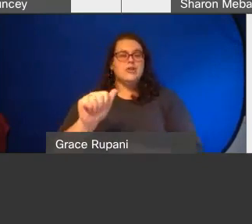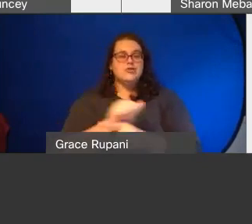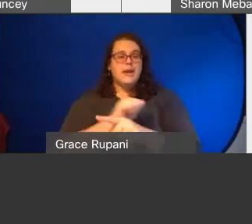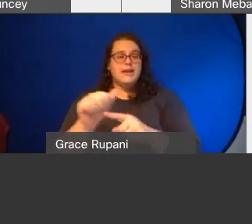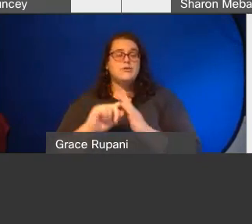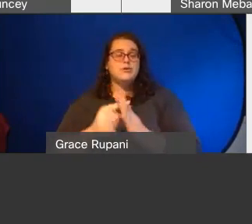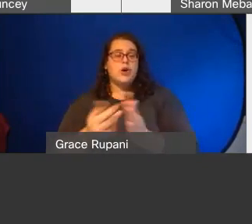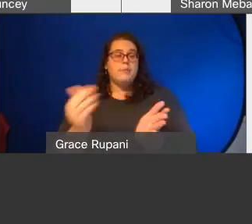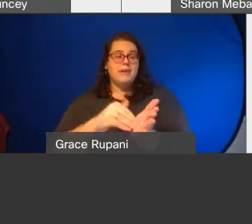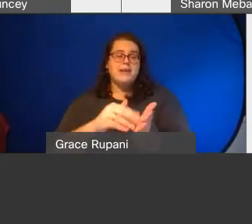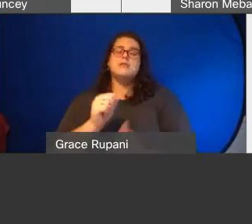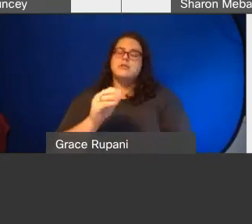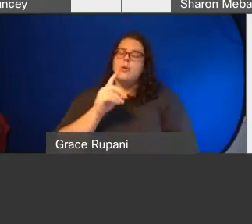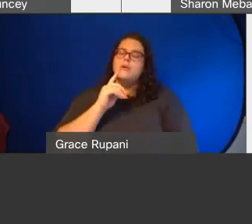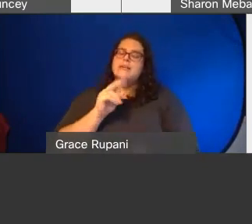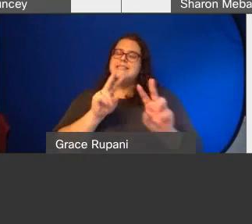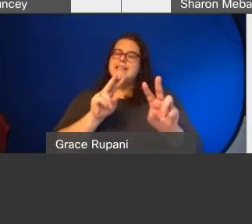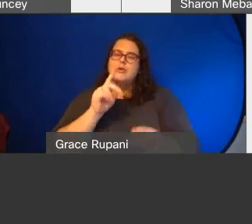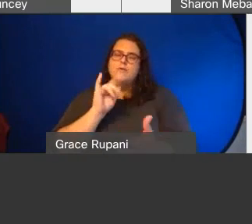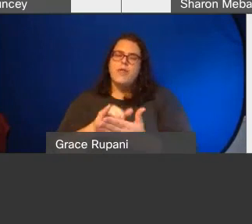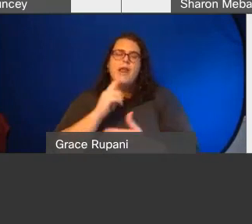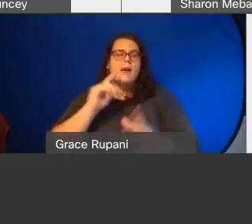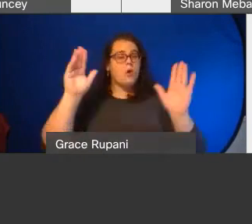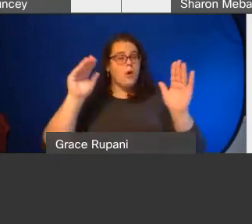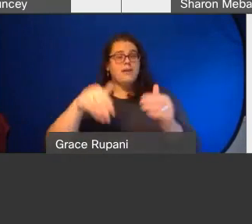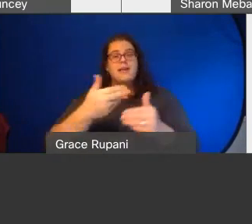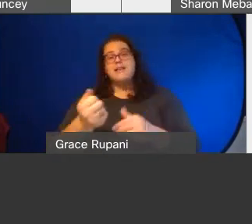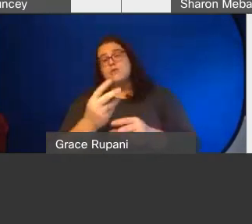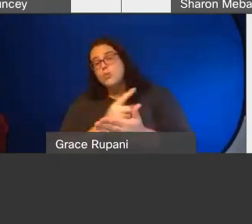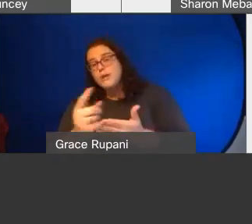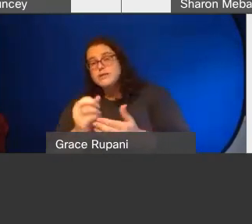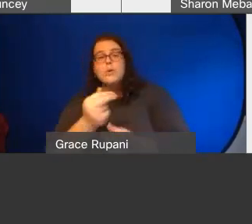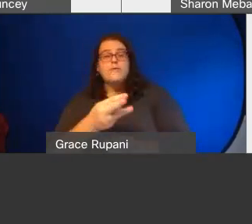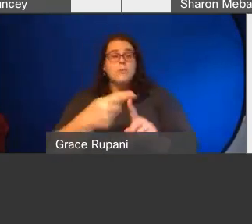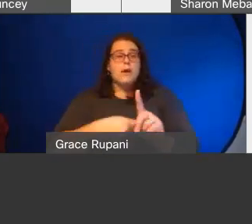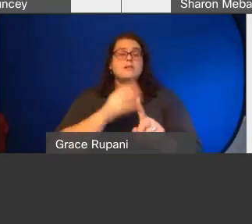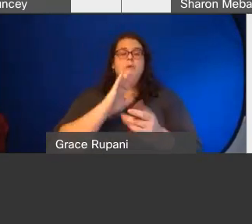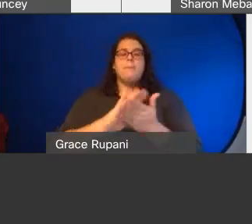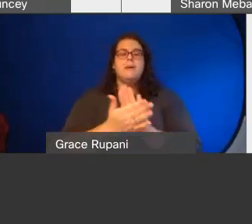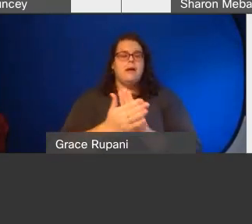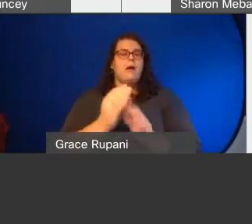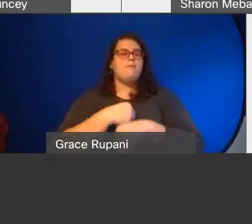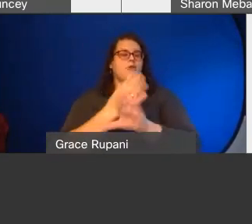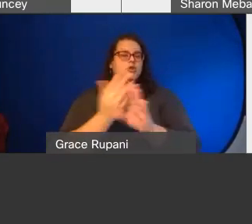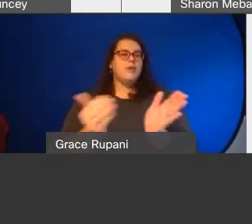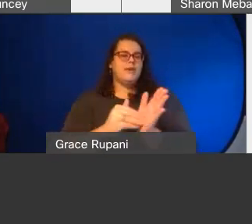please just stay tuned. And we're hoping in the coming weeks or months, we will have those going virtual once again.